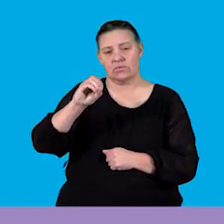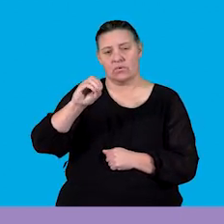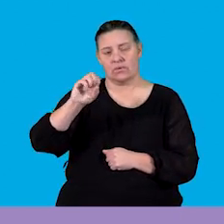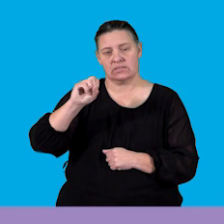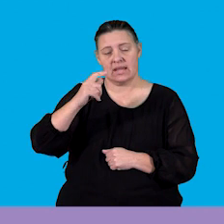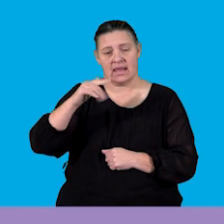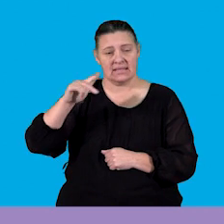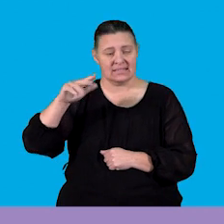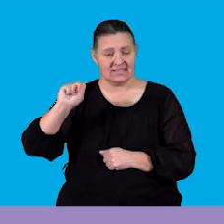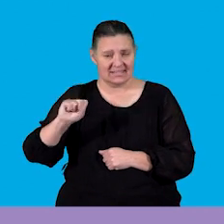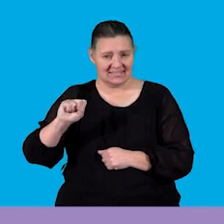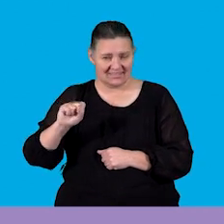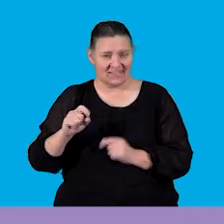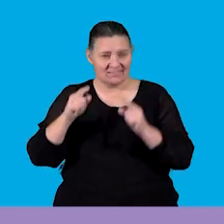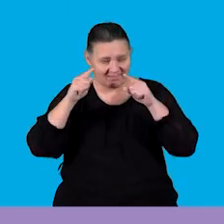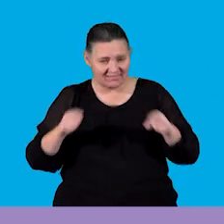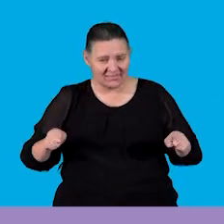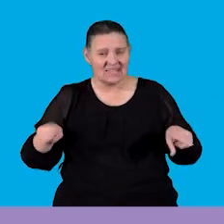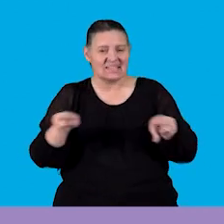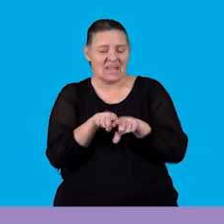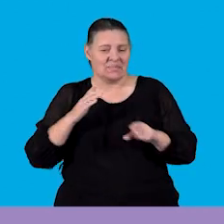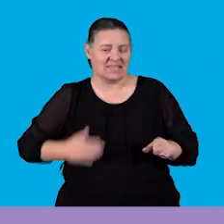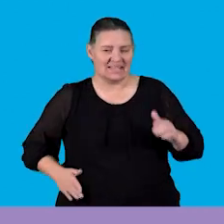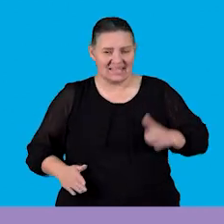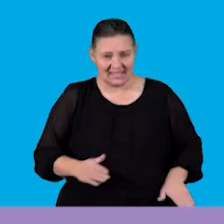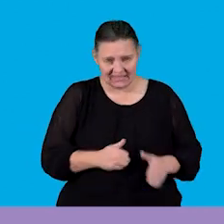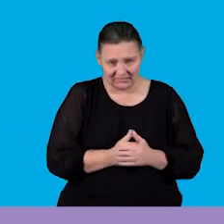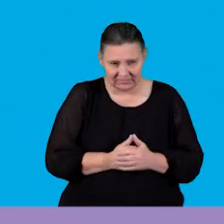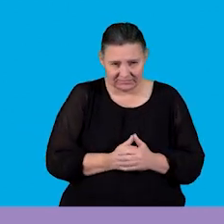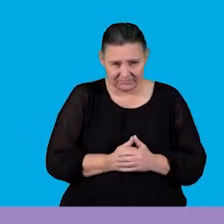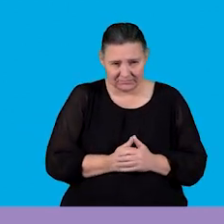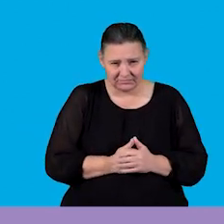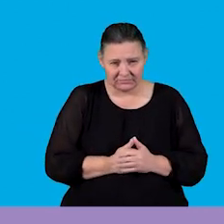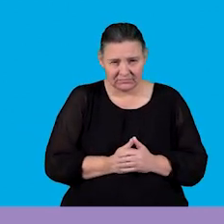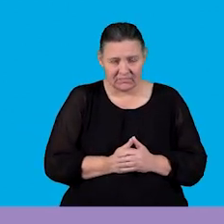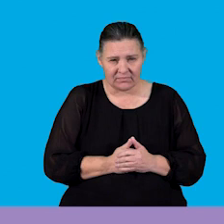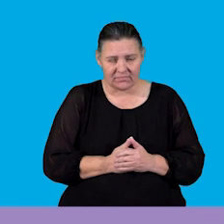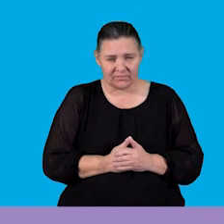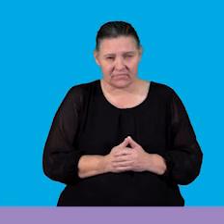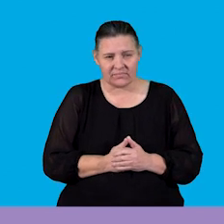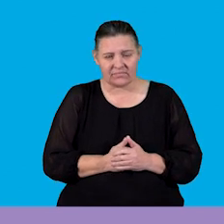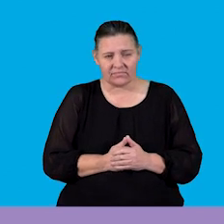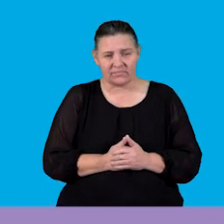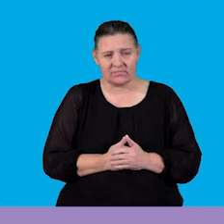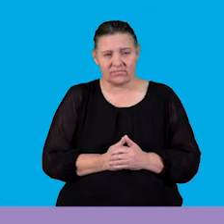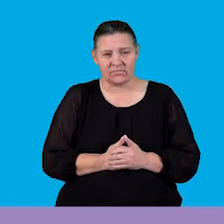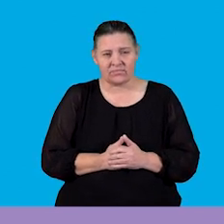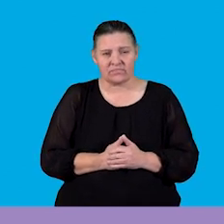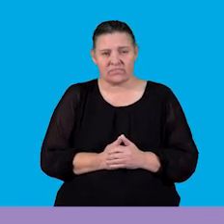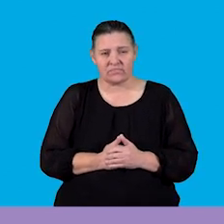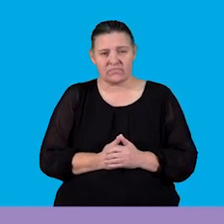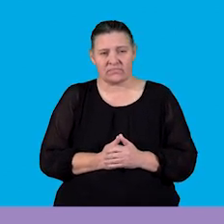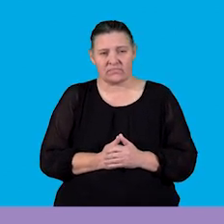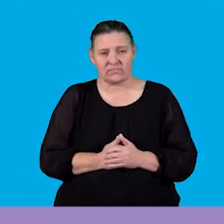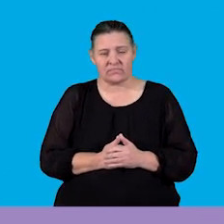angles are opposite equal sides. So remember, we've been given that D is equals to DF. That means